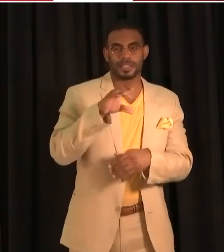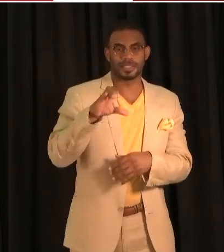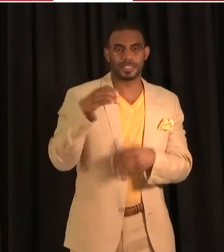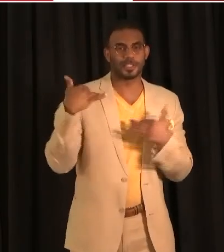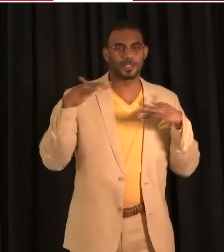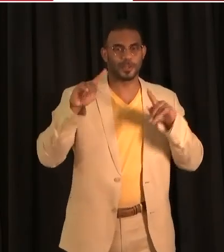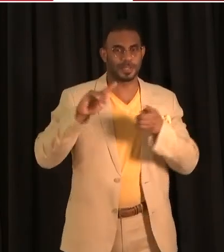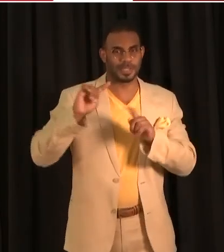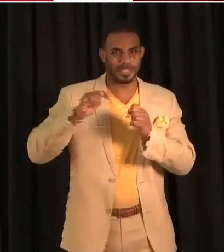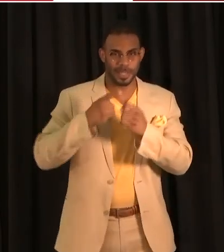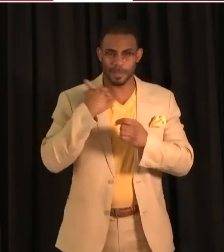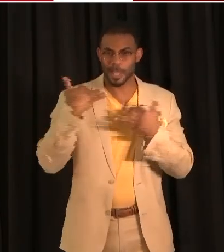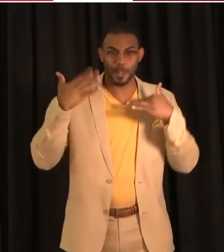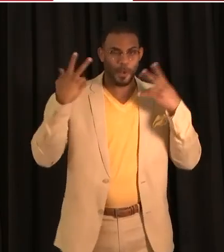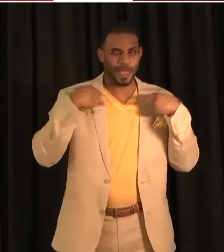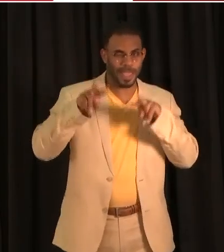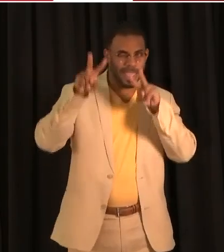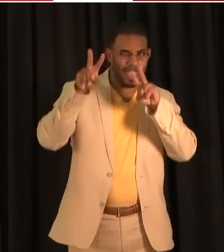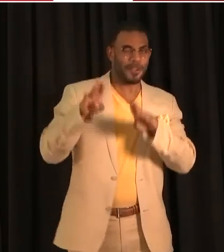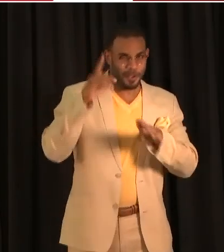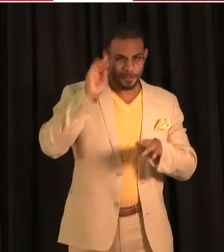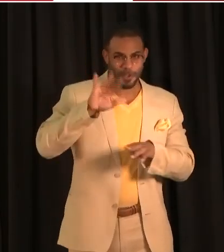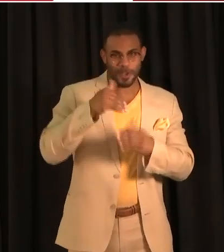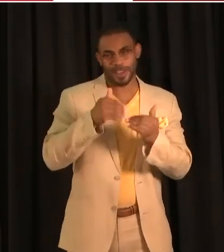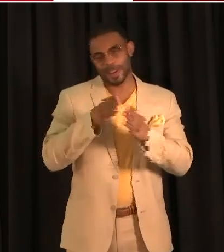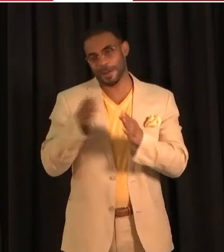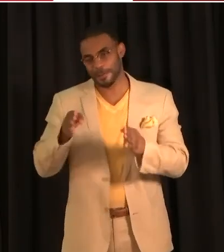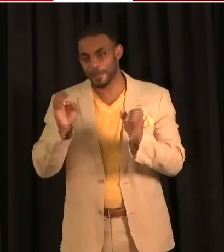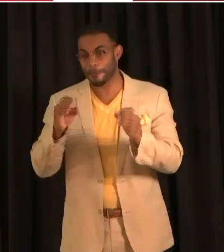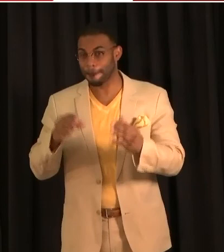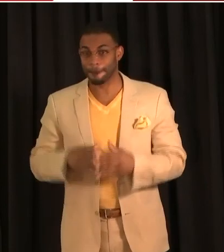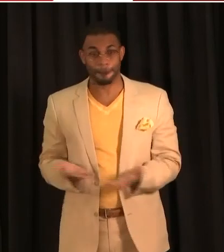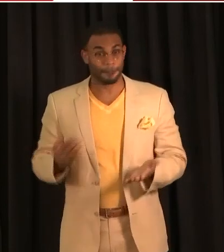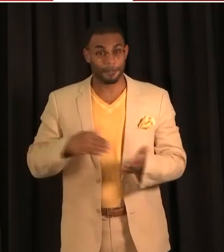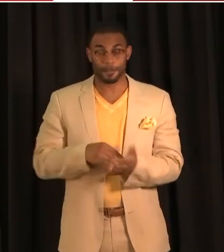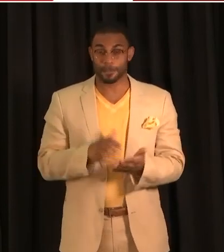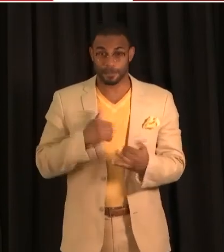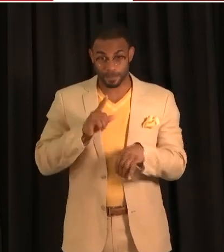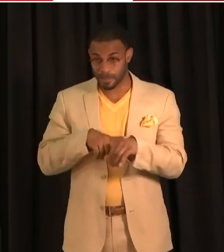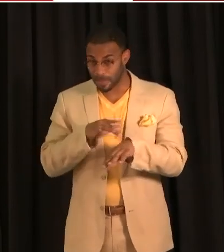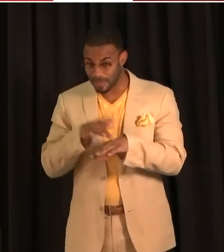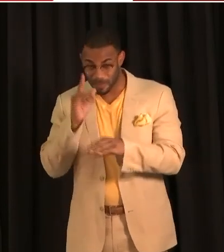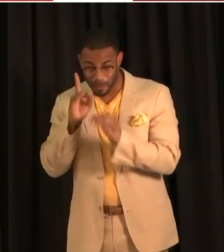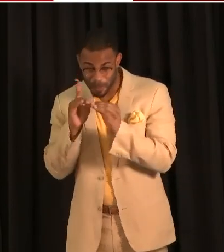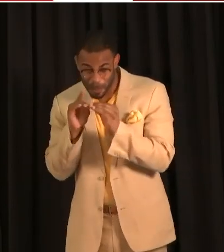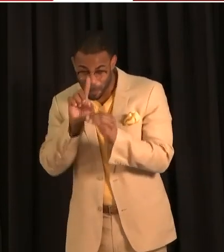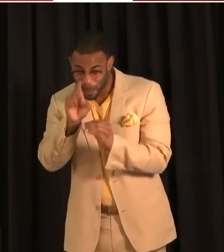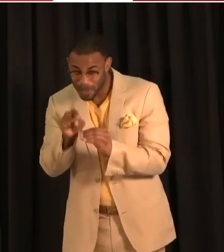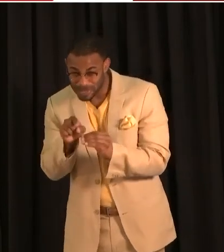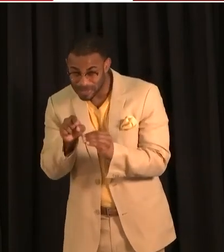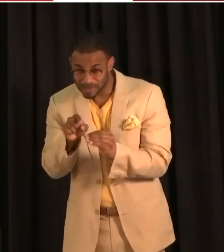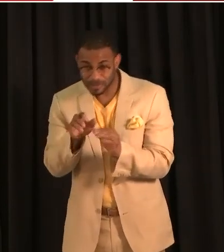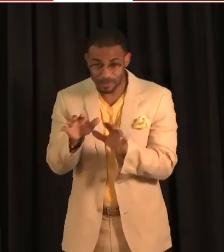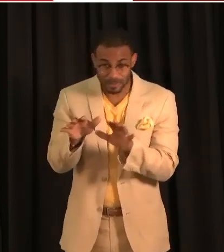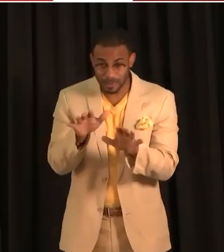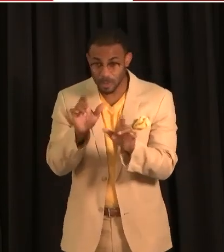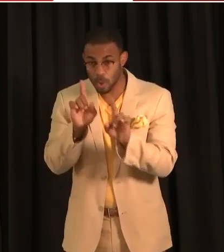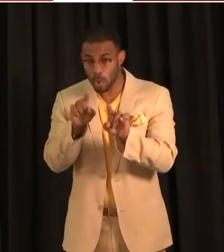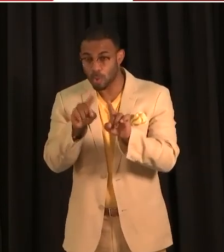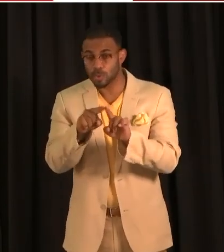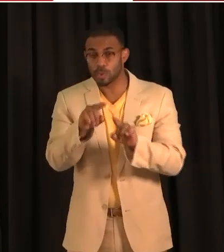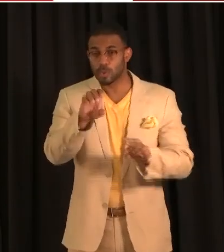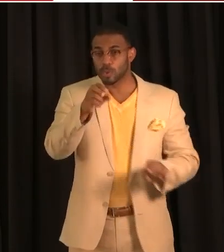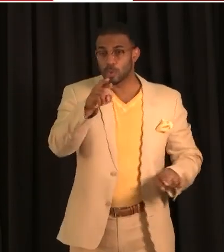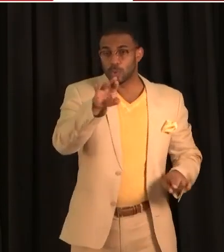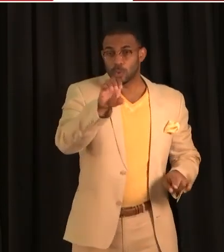the DC Snow Team and be a snow hero for your neighbors. So again, we have time for just one more question. So we're going